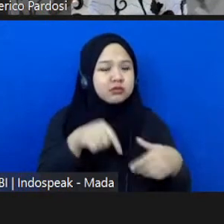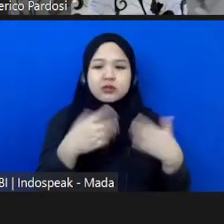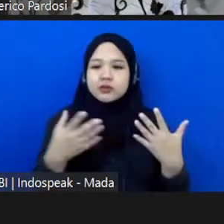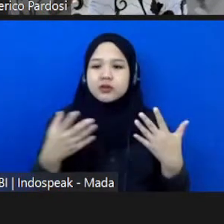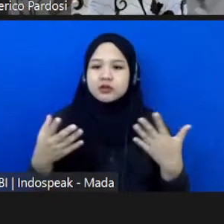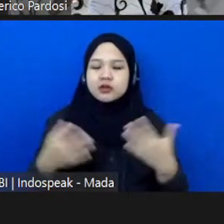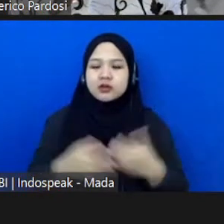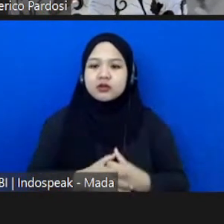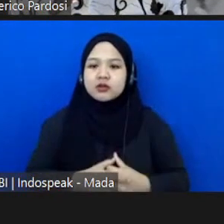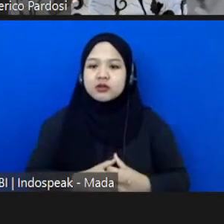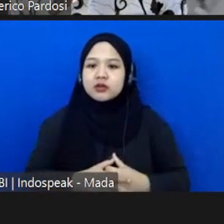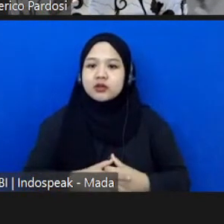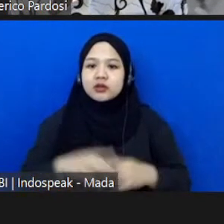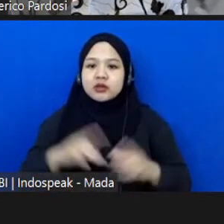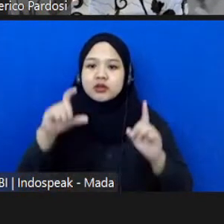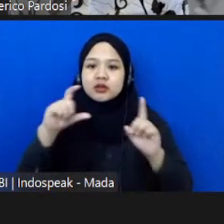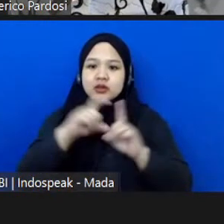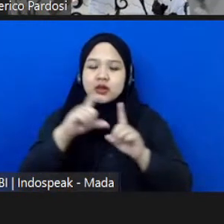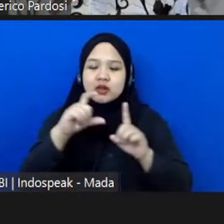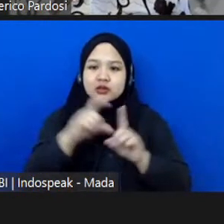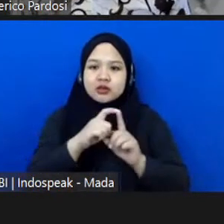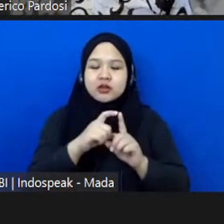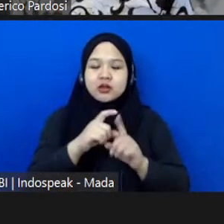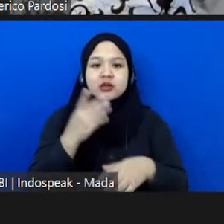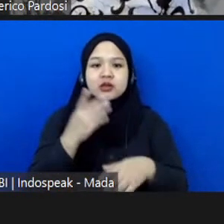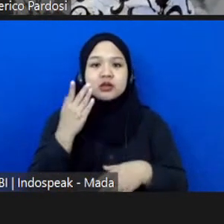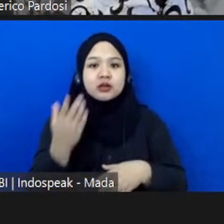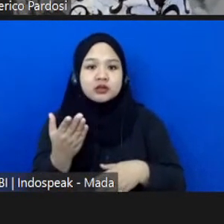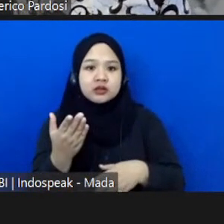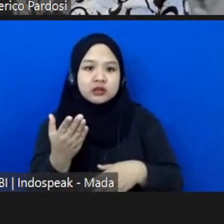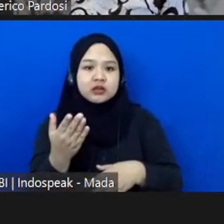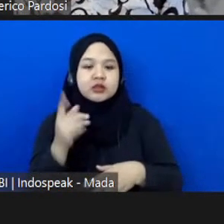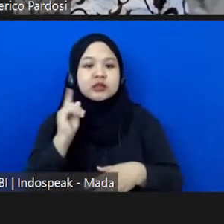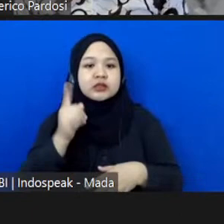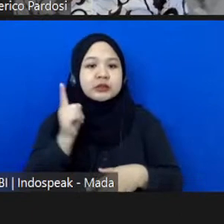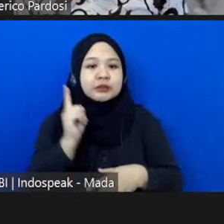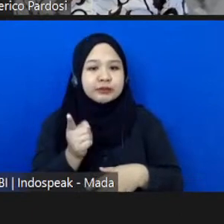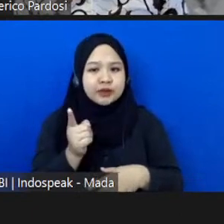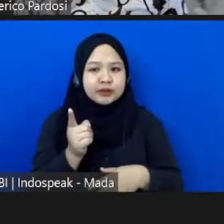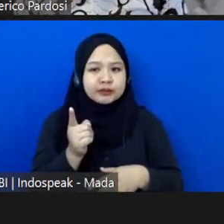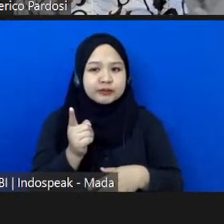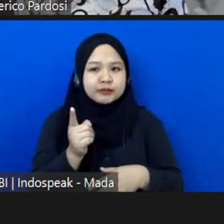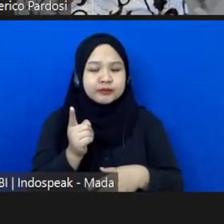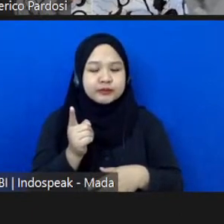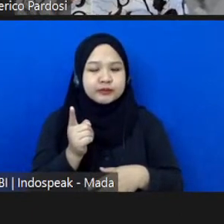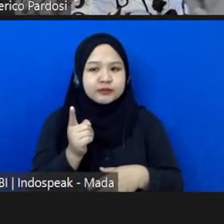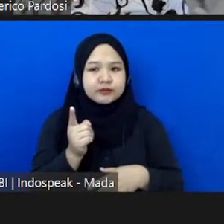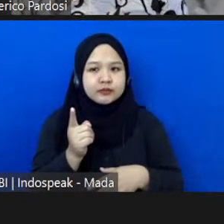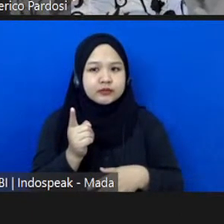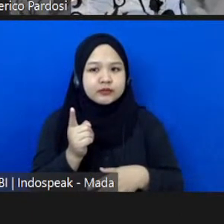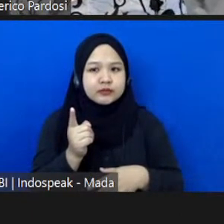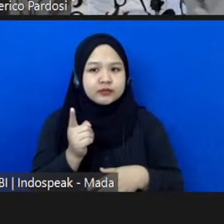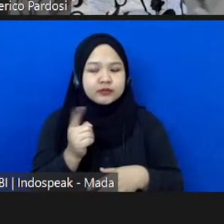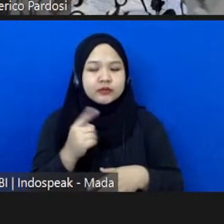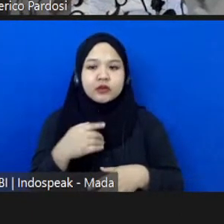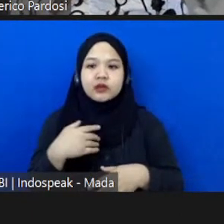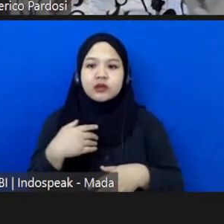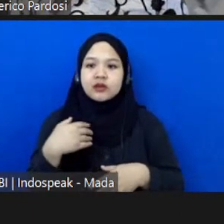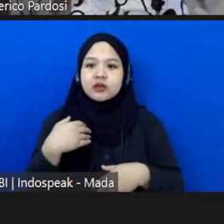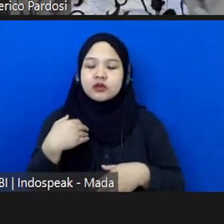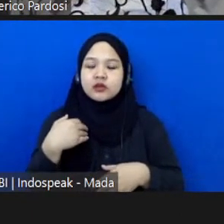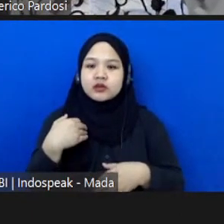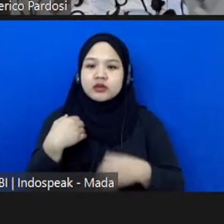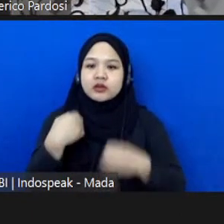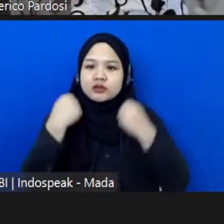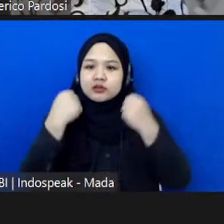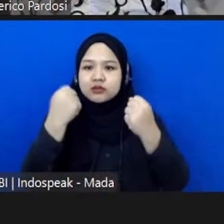where data is really scant, and one of them is because of the higher reliance of care